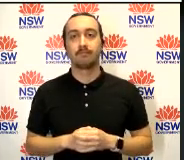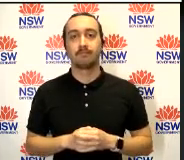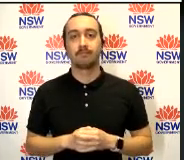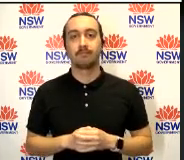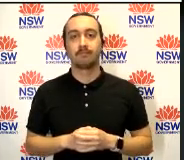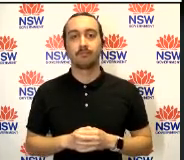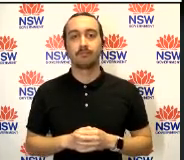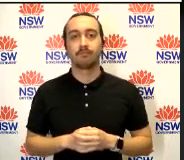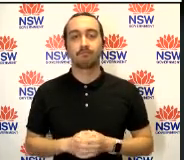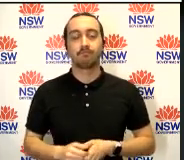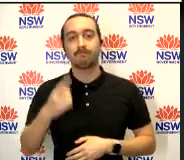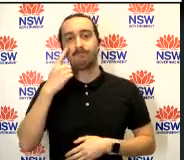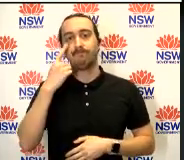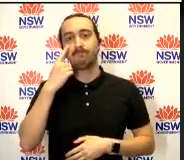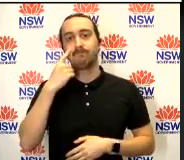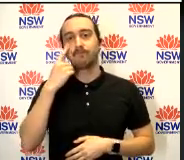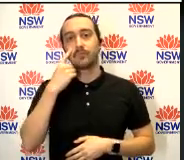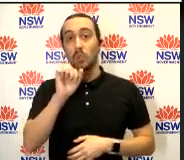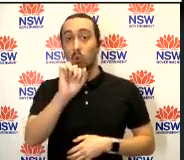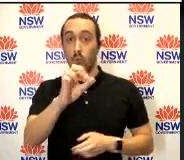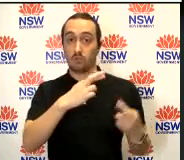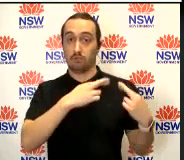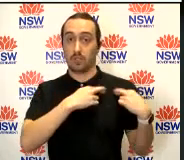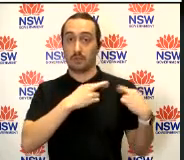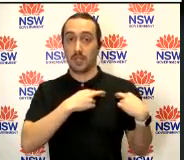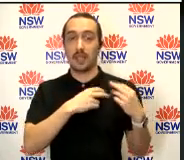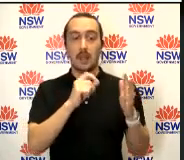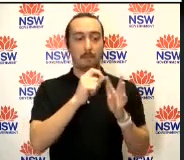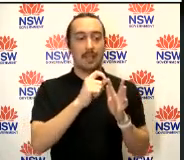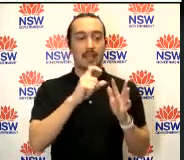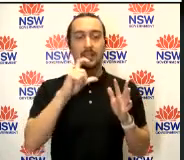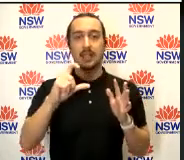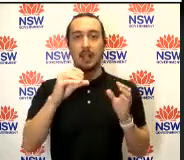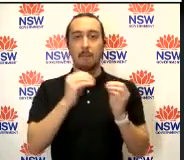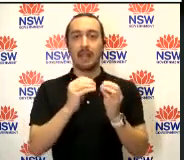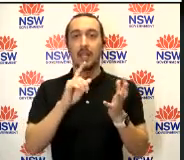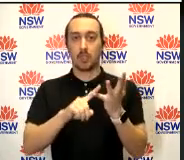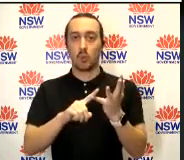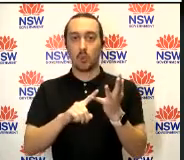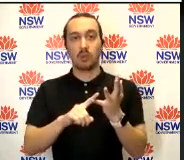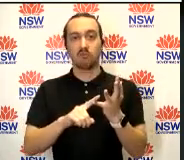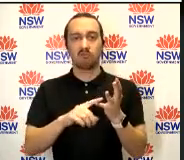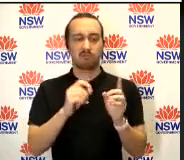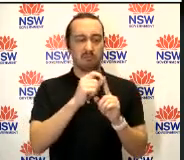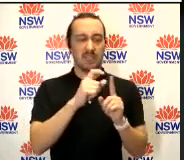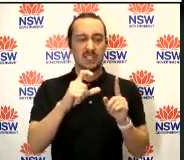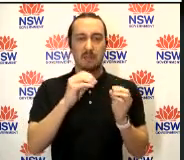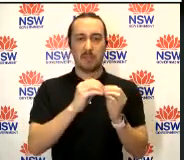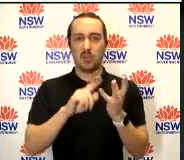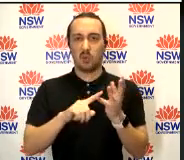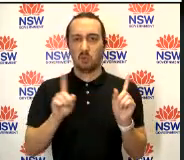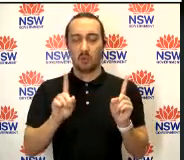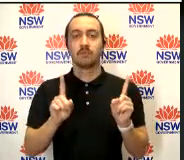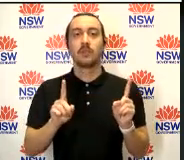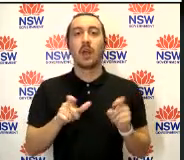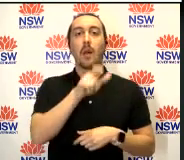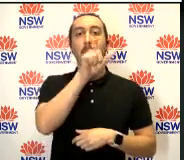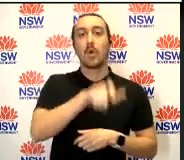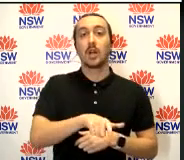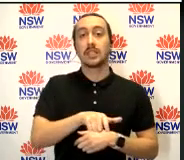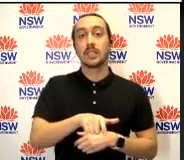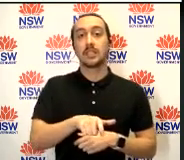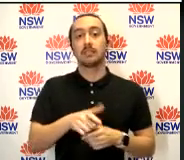Now, let's have a look at what your duties are as a PCBU. A PCBU is a person conducting the business or